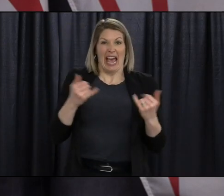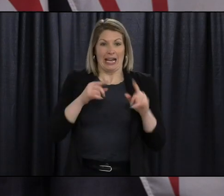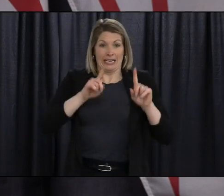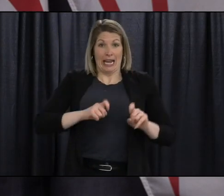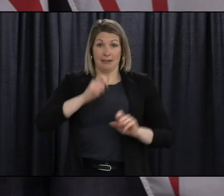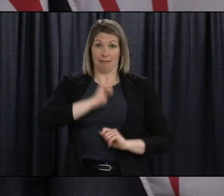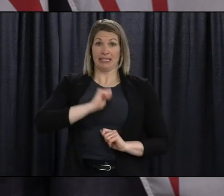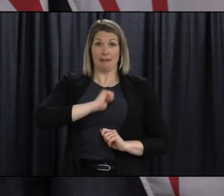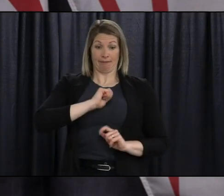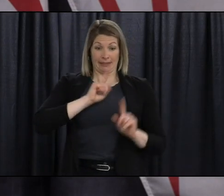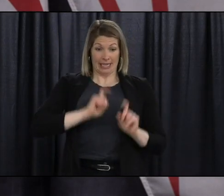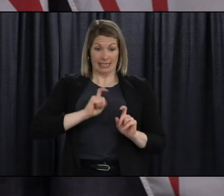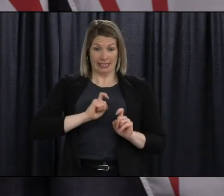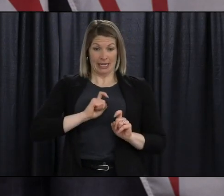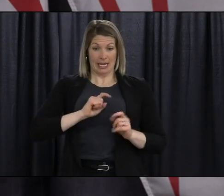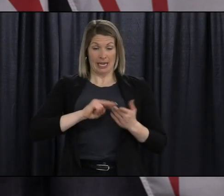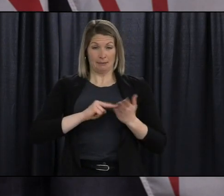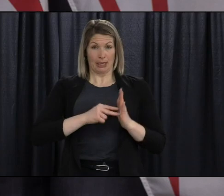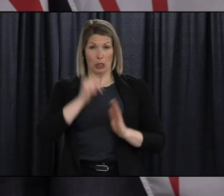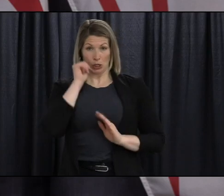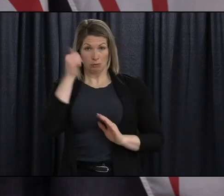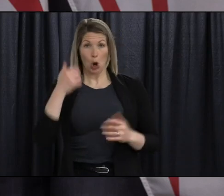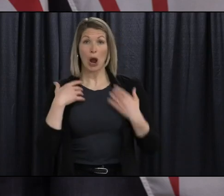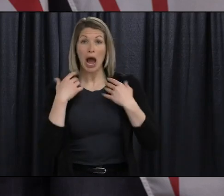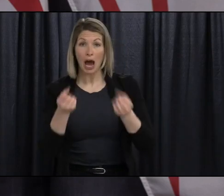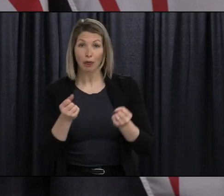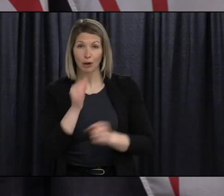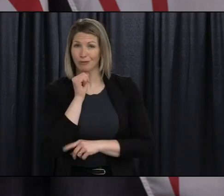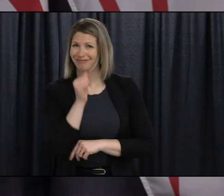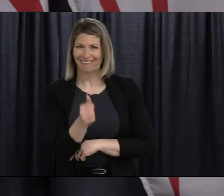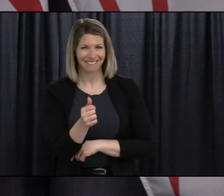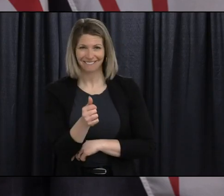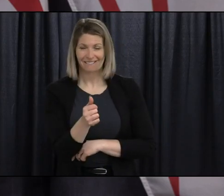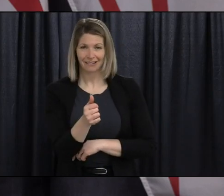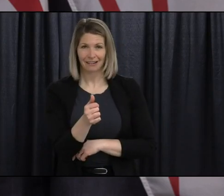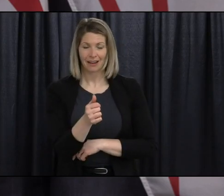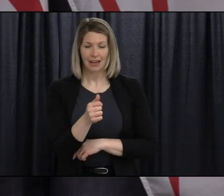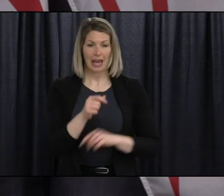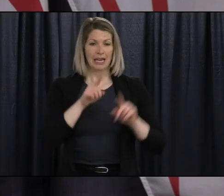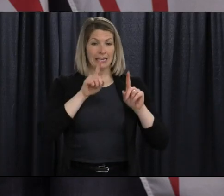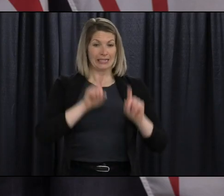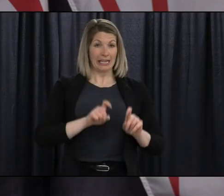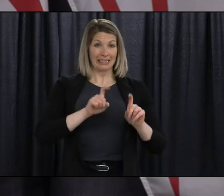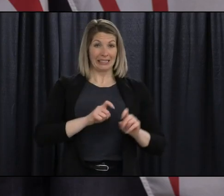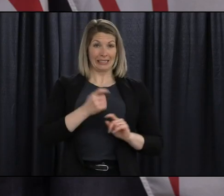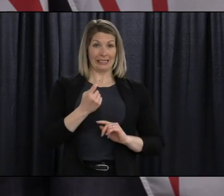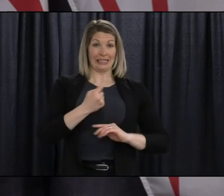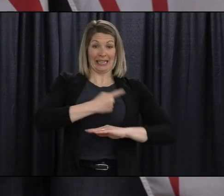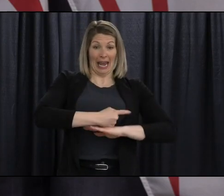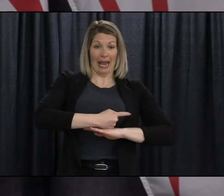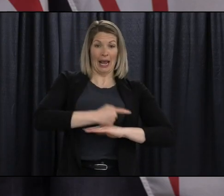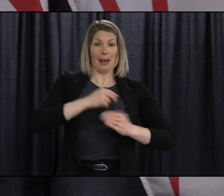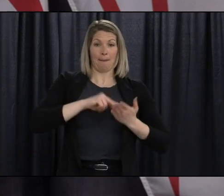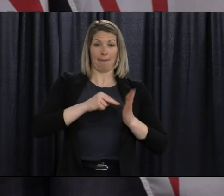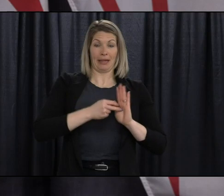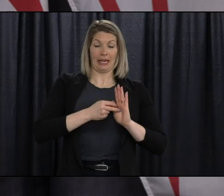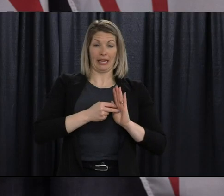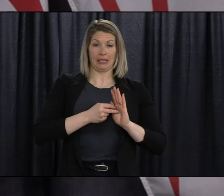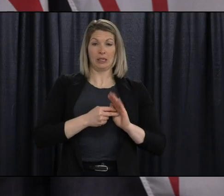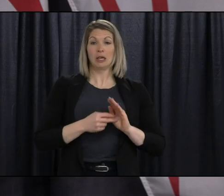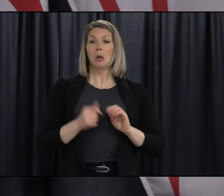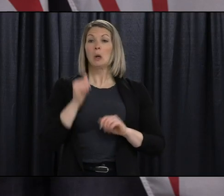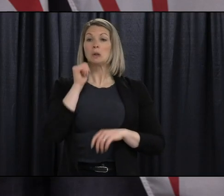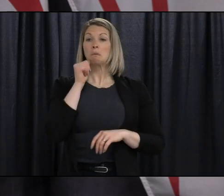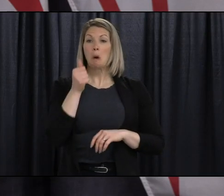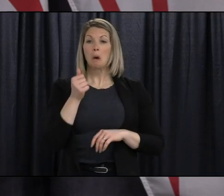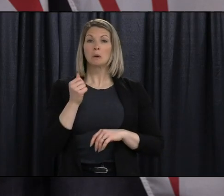not be what your status is tomorrow or the next day. So there is this false sense of security that can